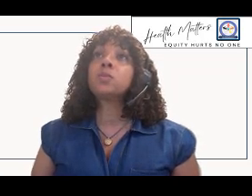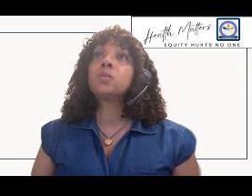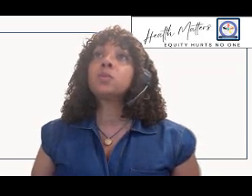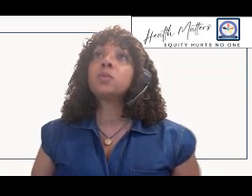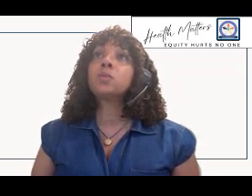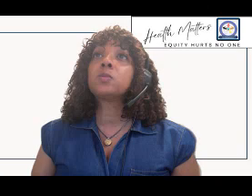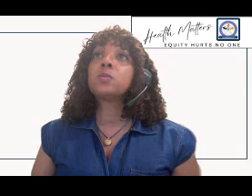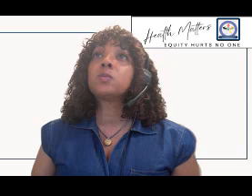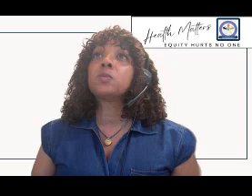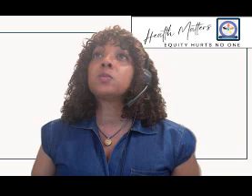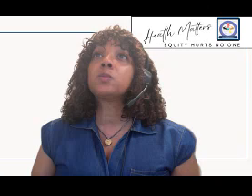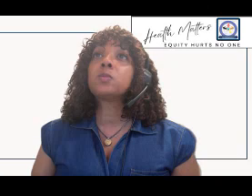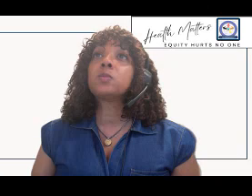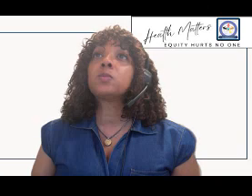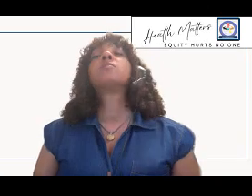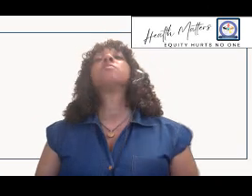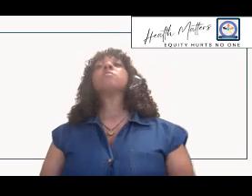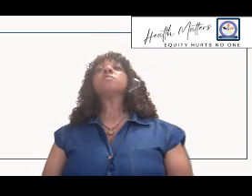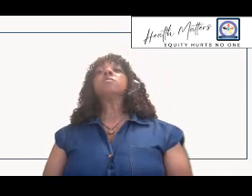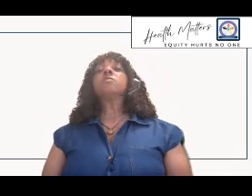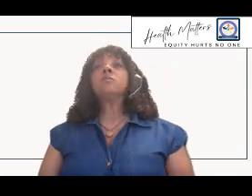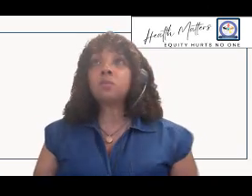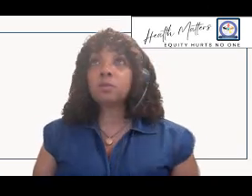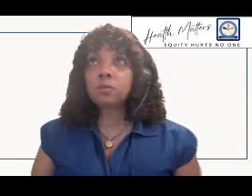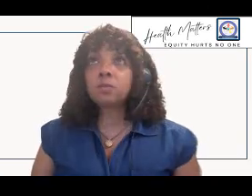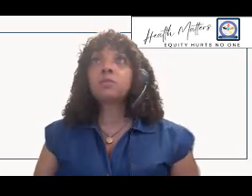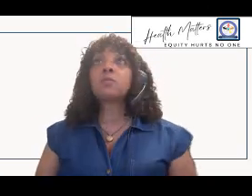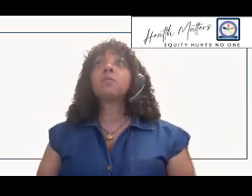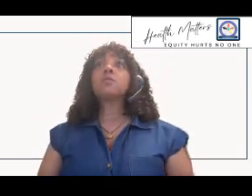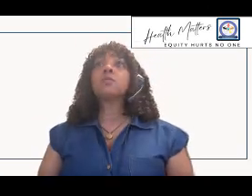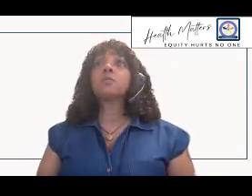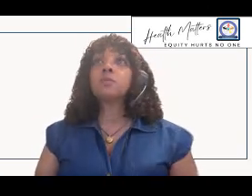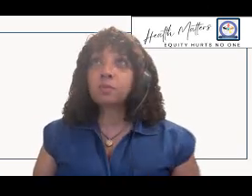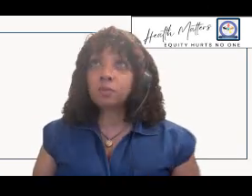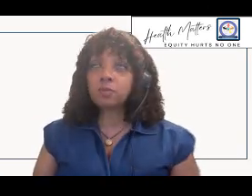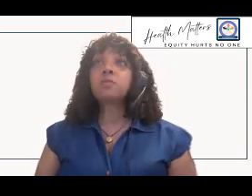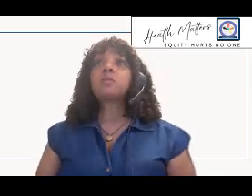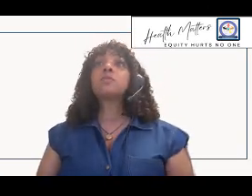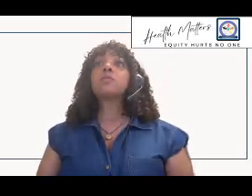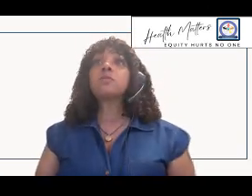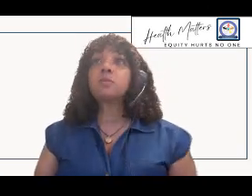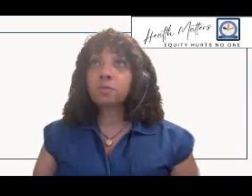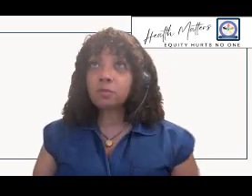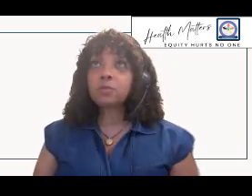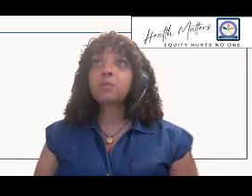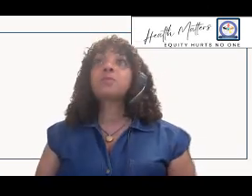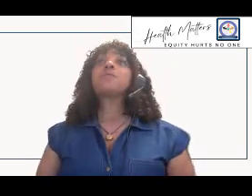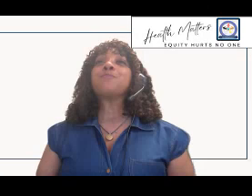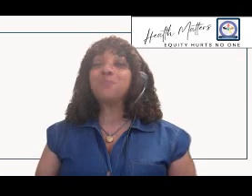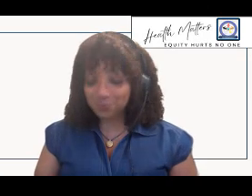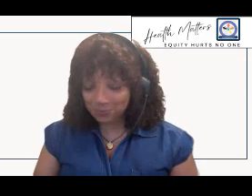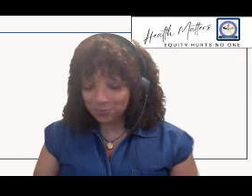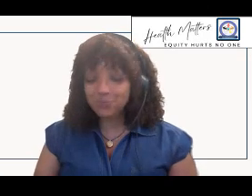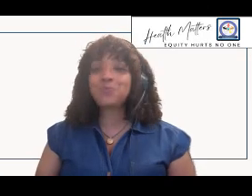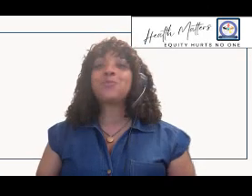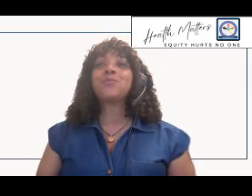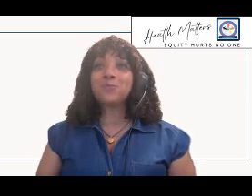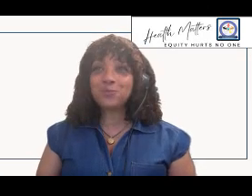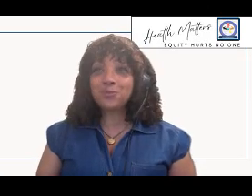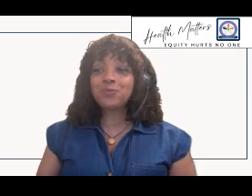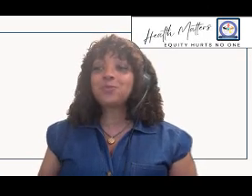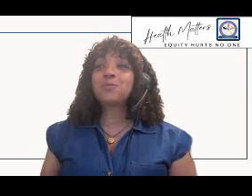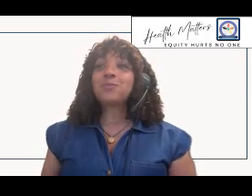state legislature is so new to me. I usually don't you know, deal with that. I'm usually presenting